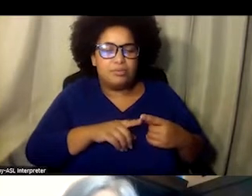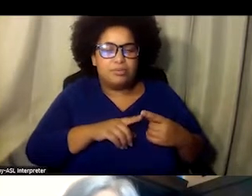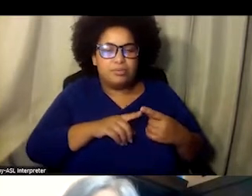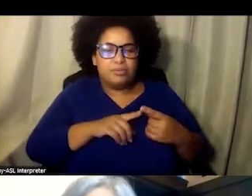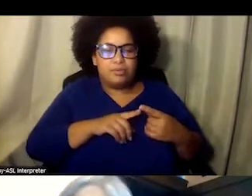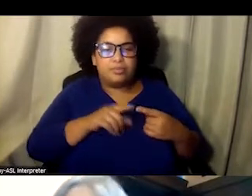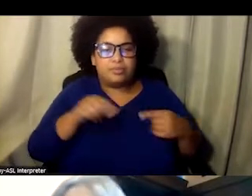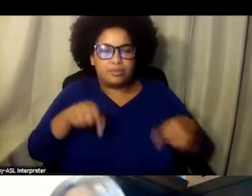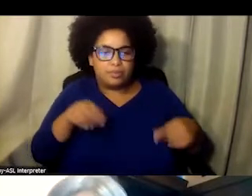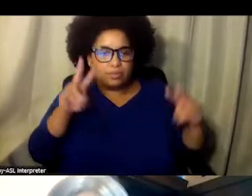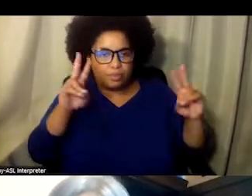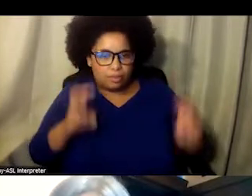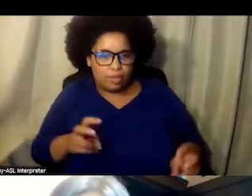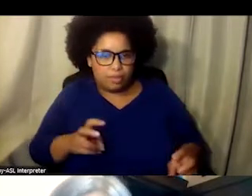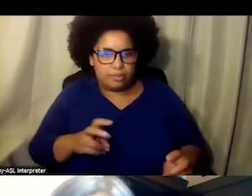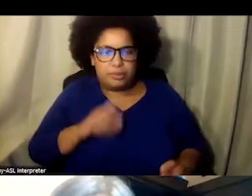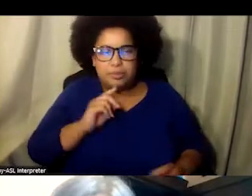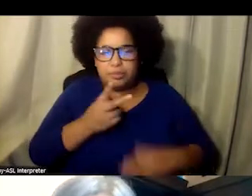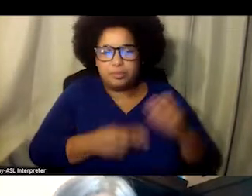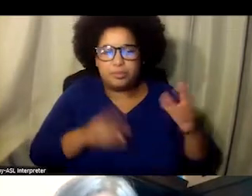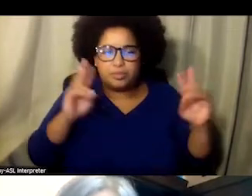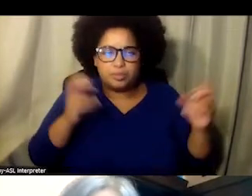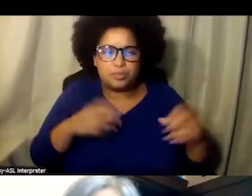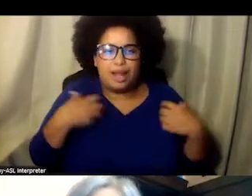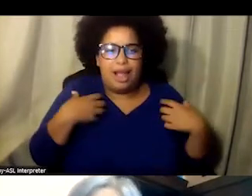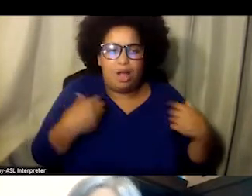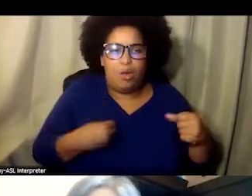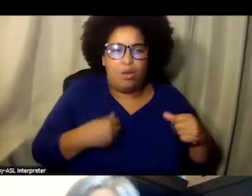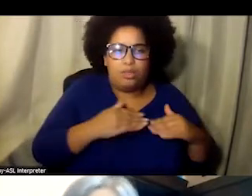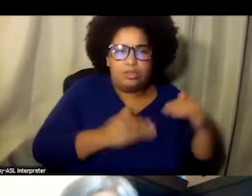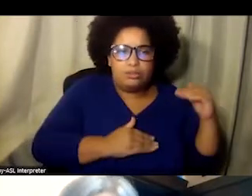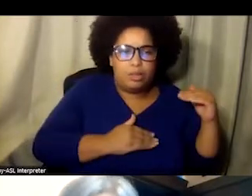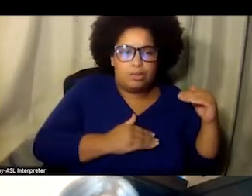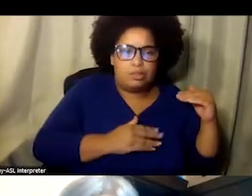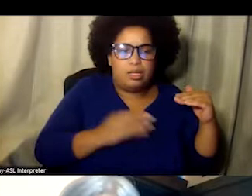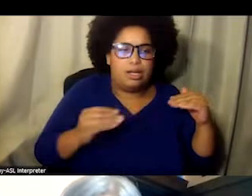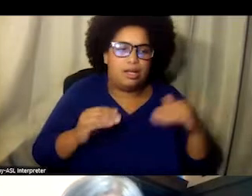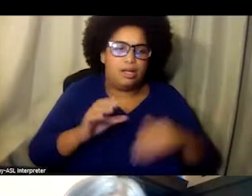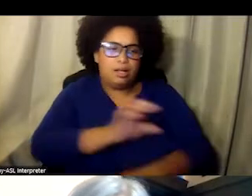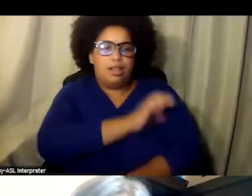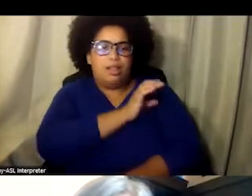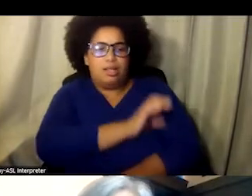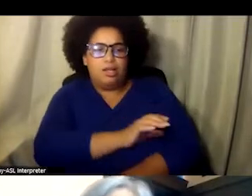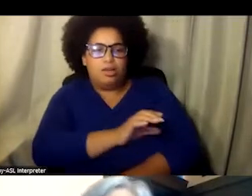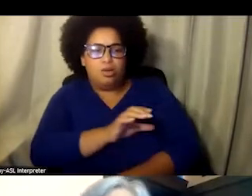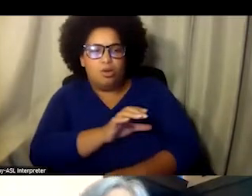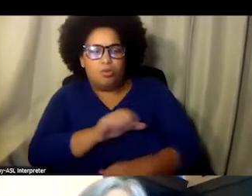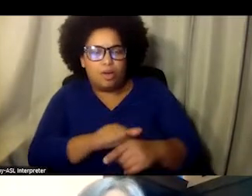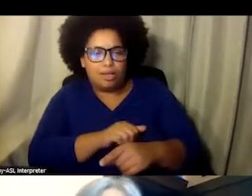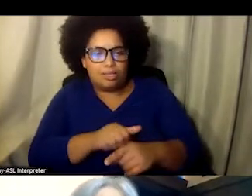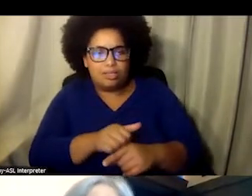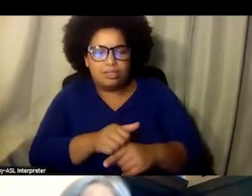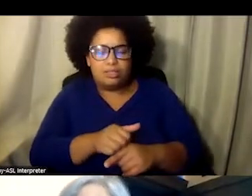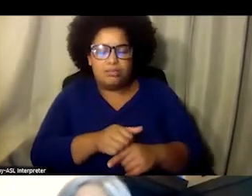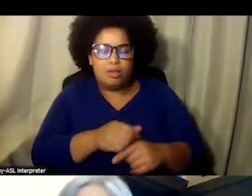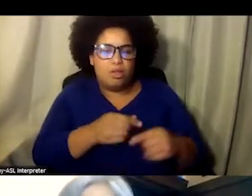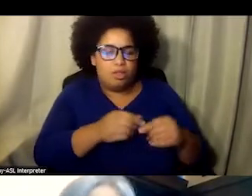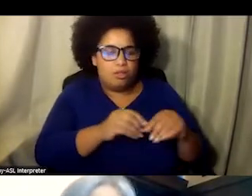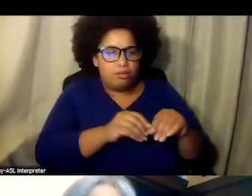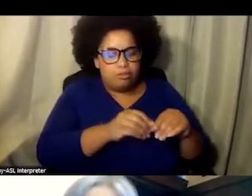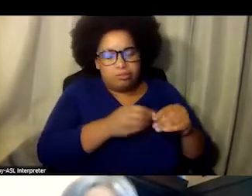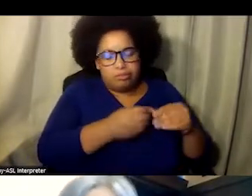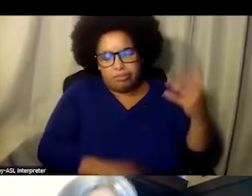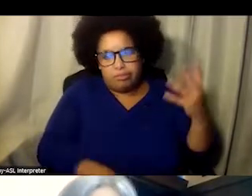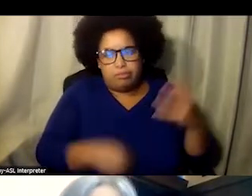these topics. And both the topics, health disparities and clinical practices, are vast in themselves. And with